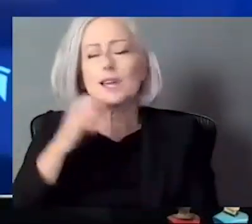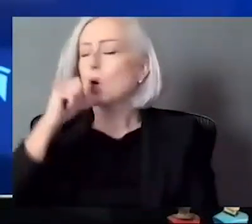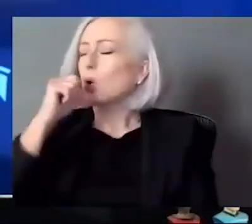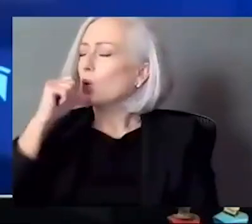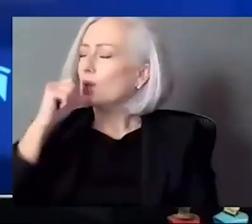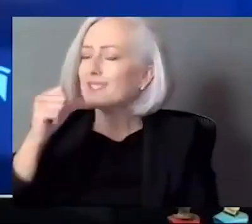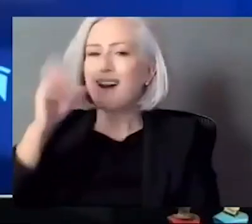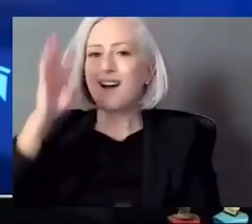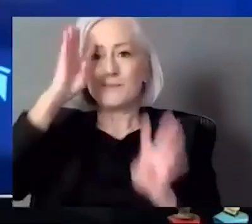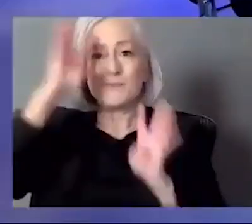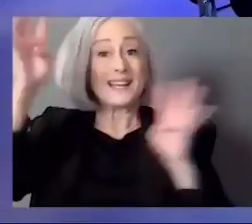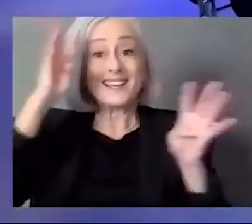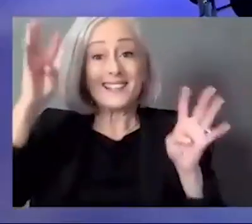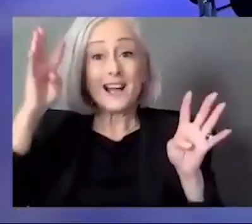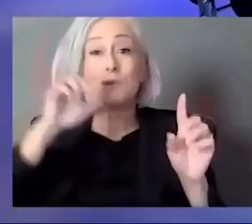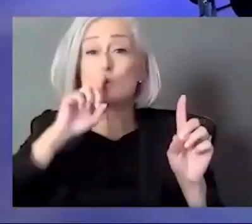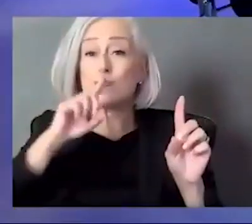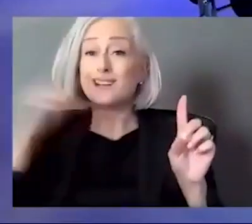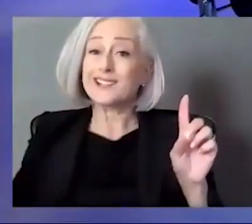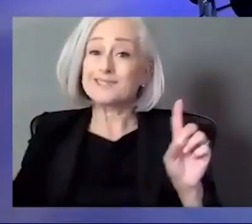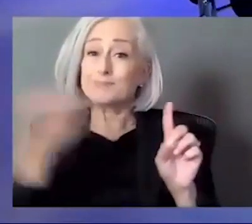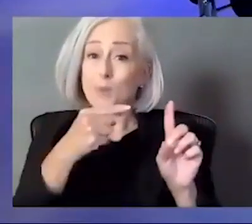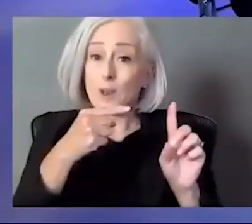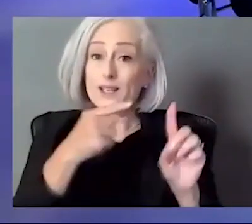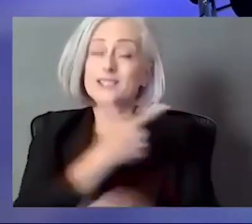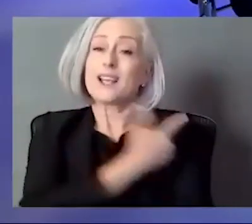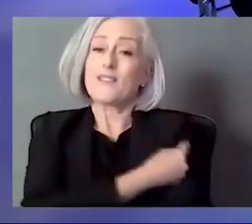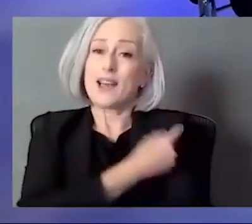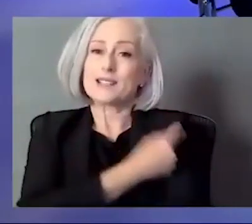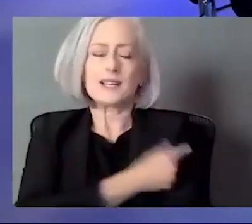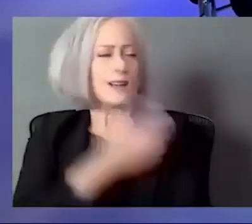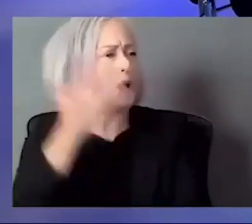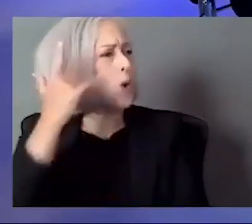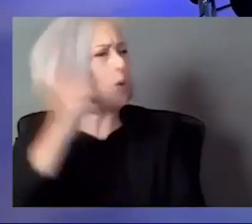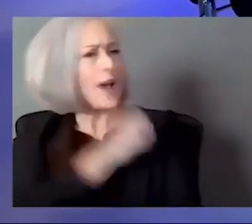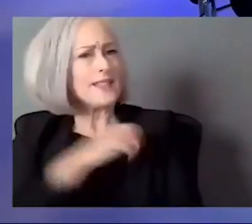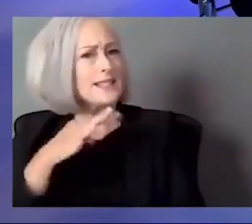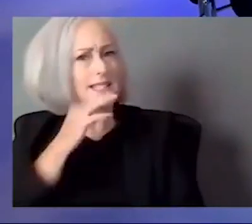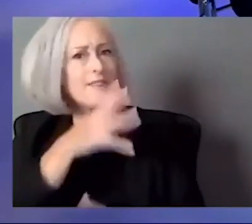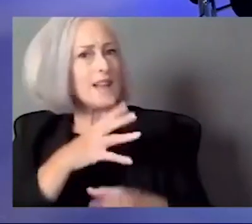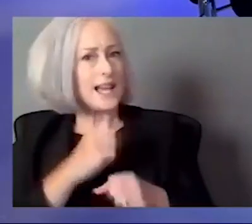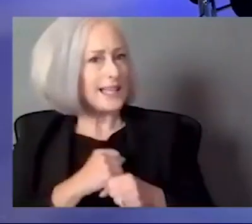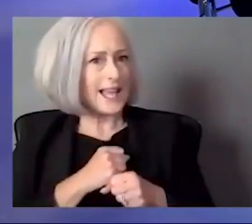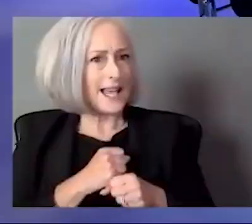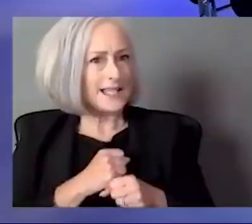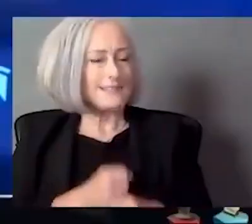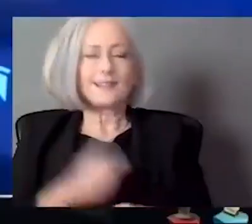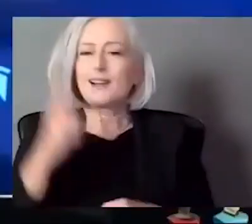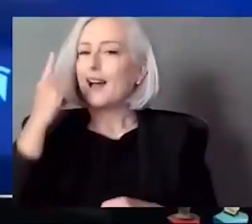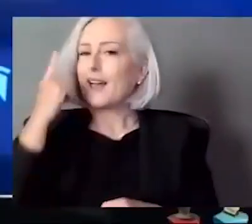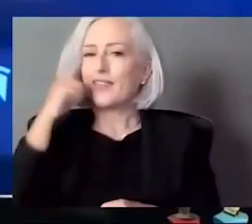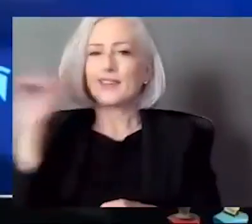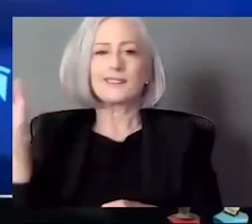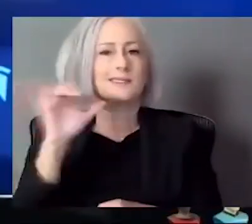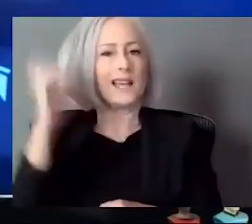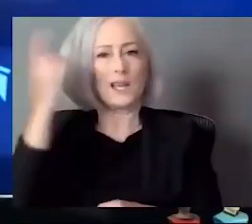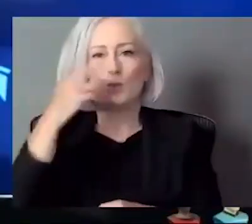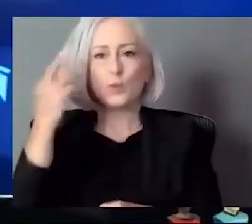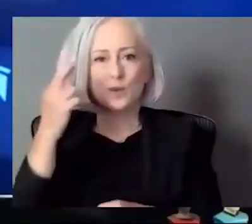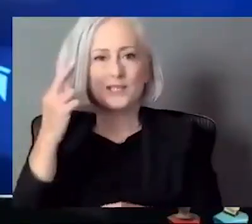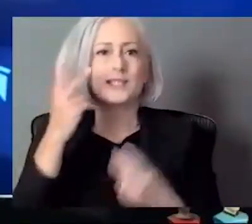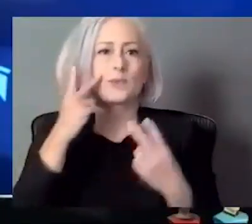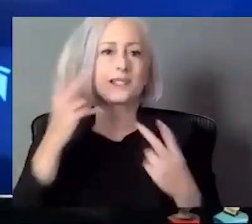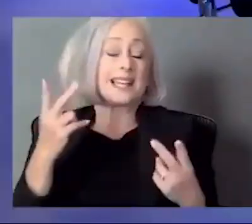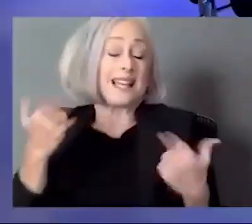darn vaccination. So why is the staff having such an issue getting it? I think it's the same issue we see throughout the public, right? I mean, if I can answer that question, I was going to say the